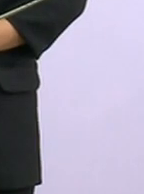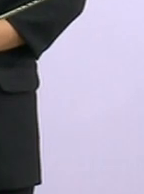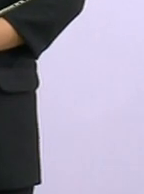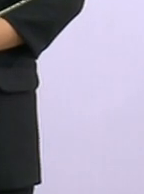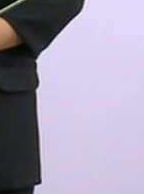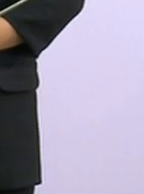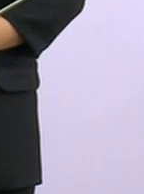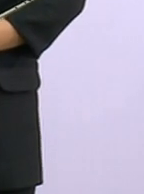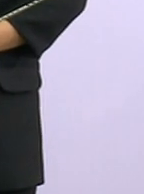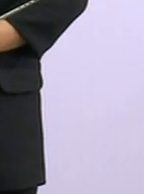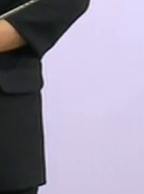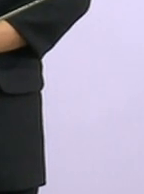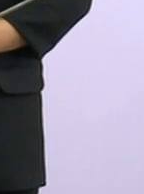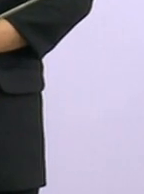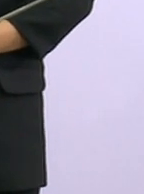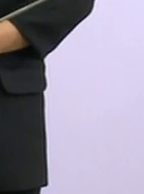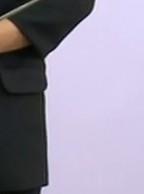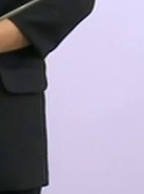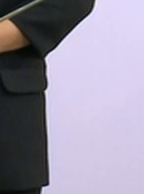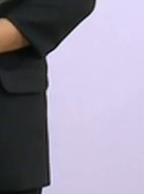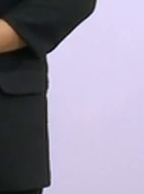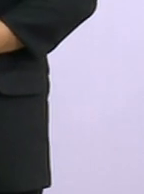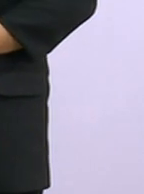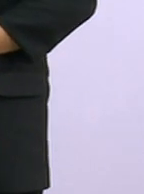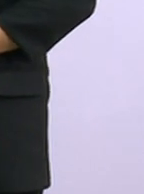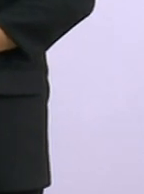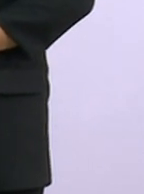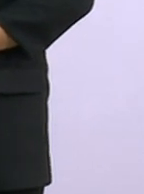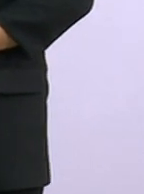Okay, children, if you have finished, let's answer the questions together.